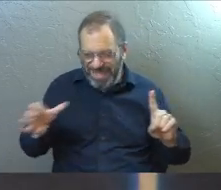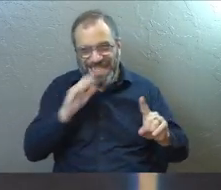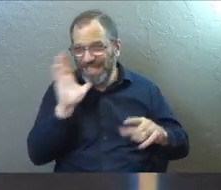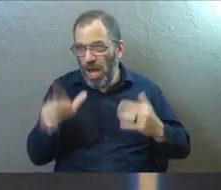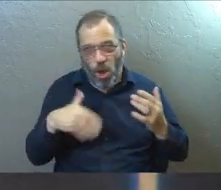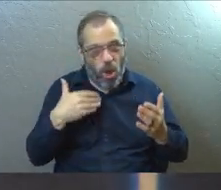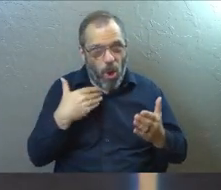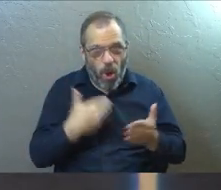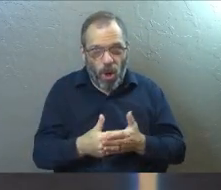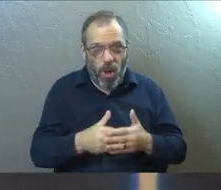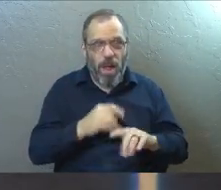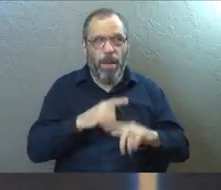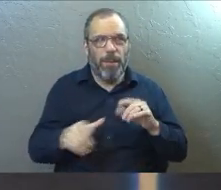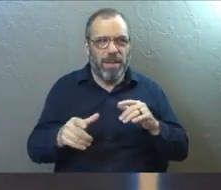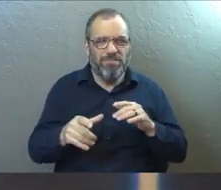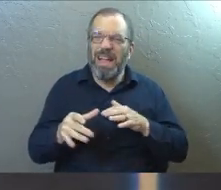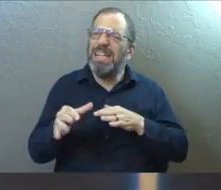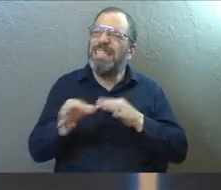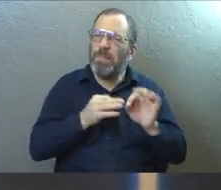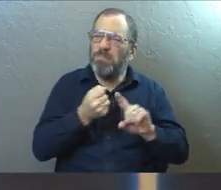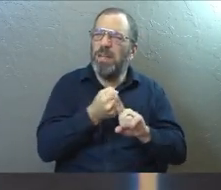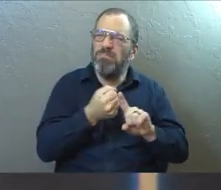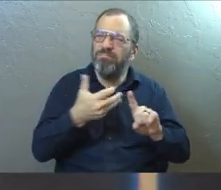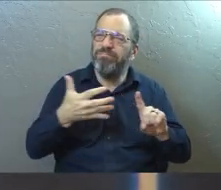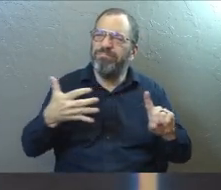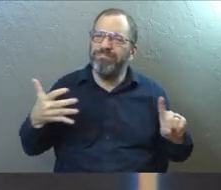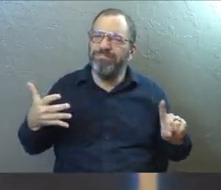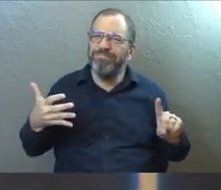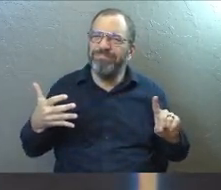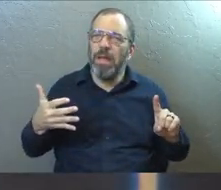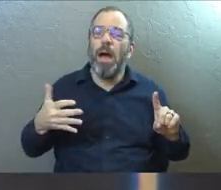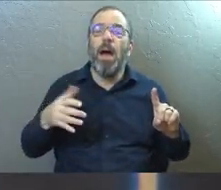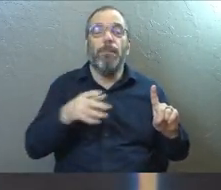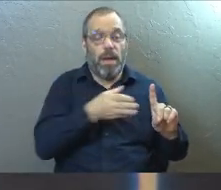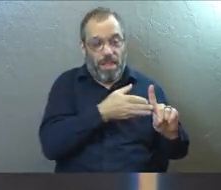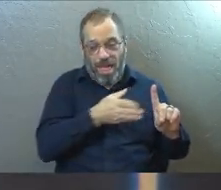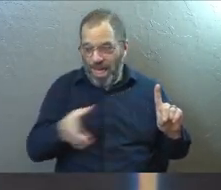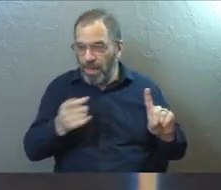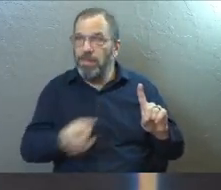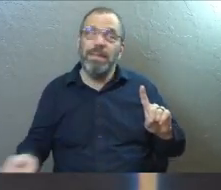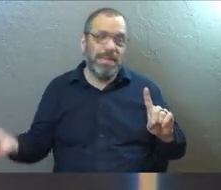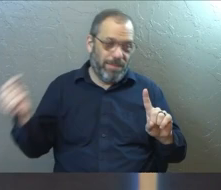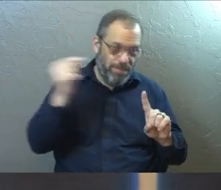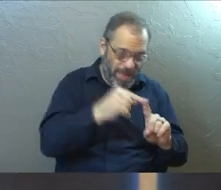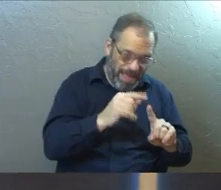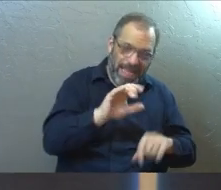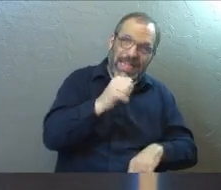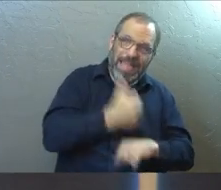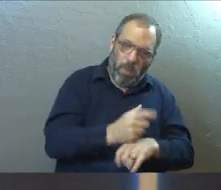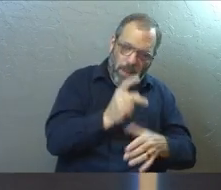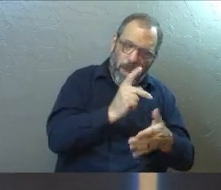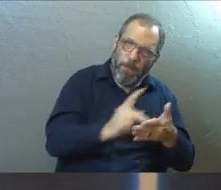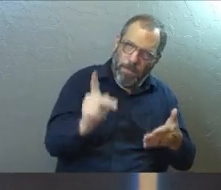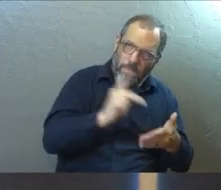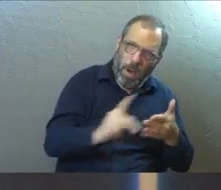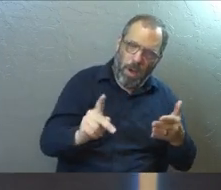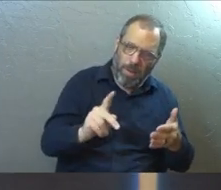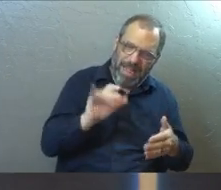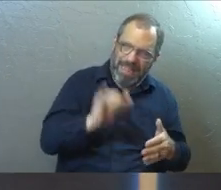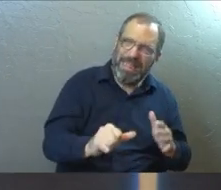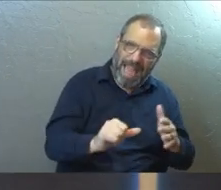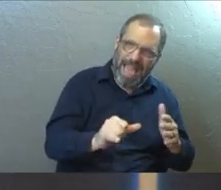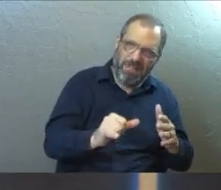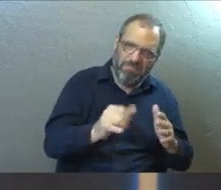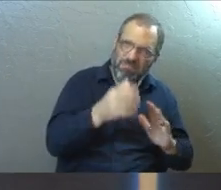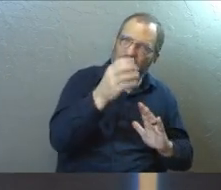all of it, but I just kind of want to give you an explanation of what's going on there, because we will circle back to it. And it sets up a lot of what Paul's talking about to us in the text that